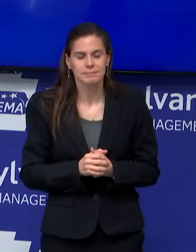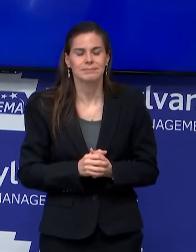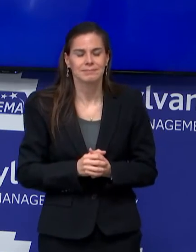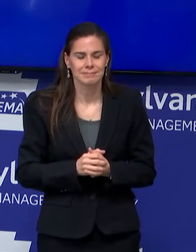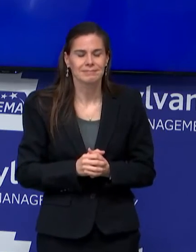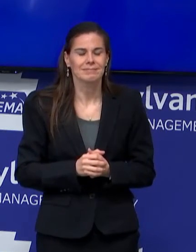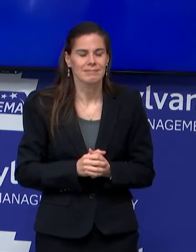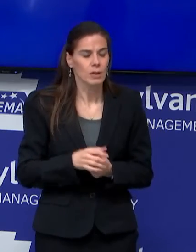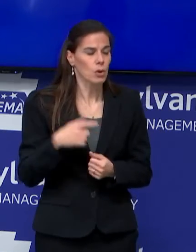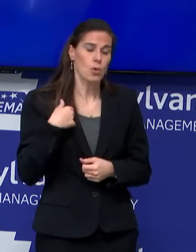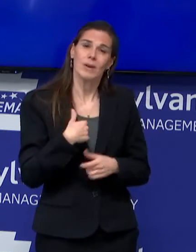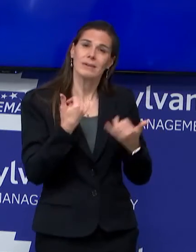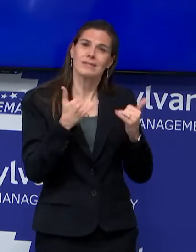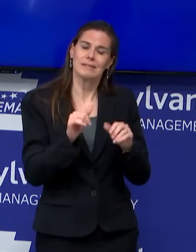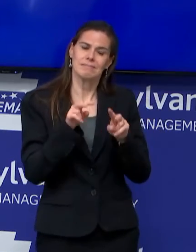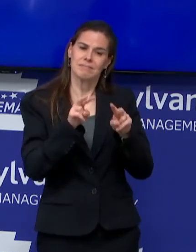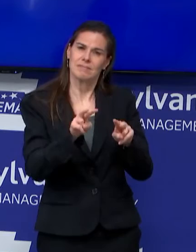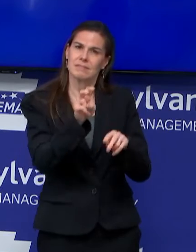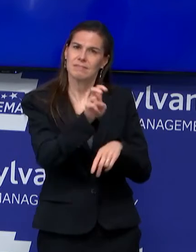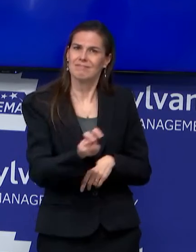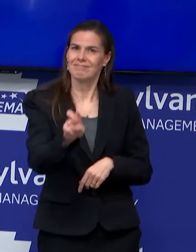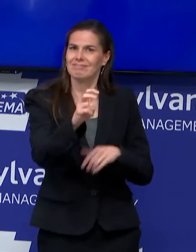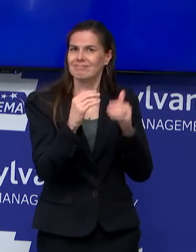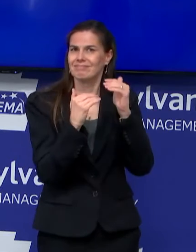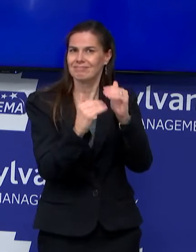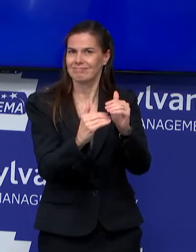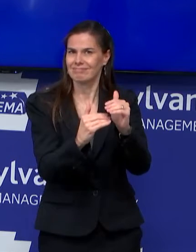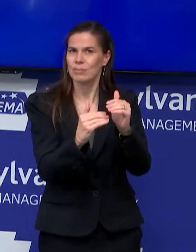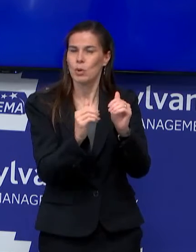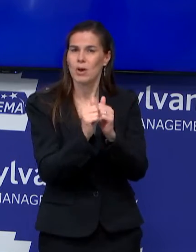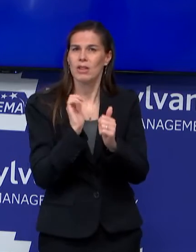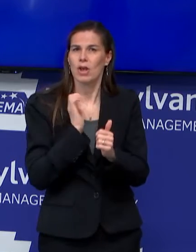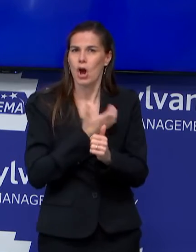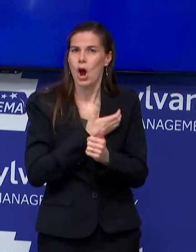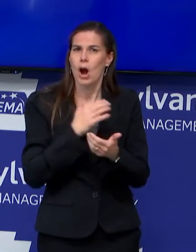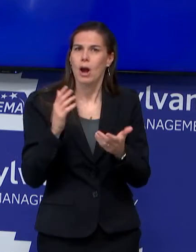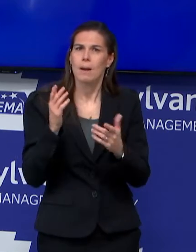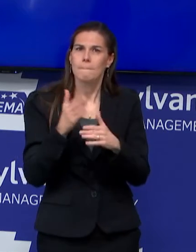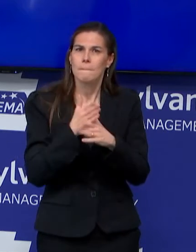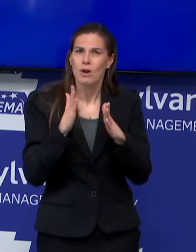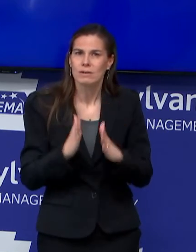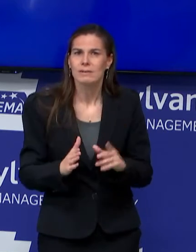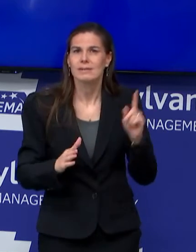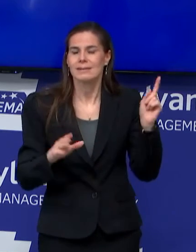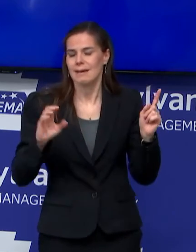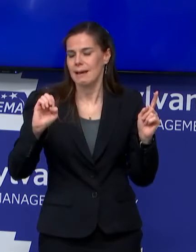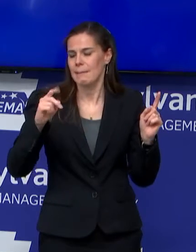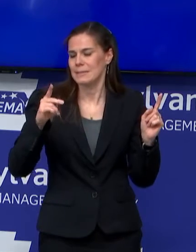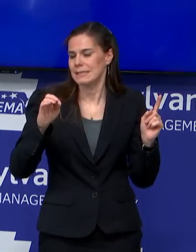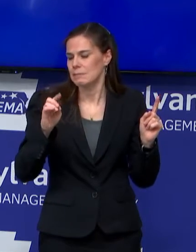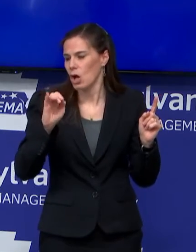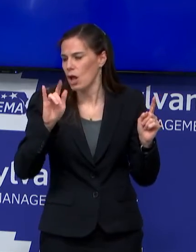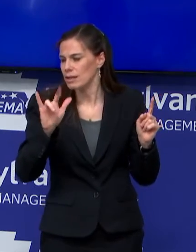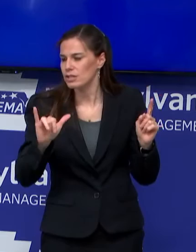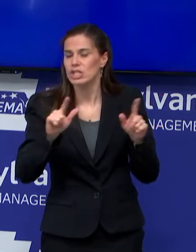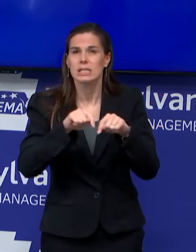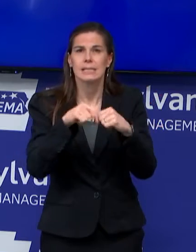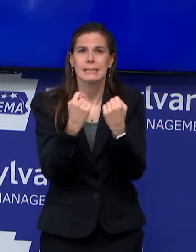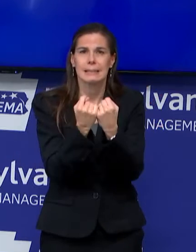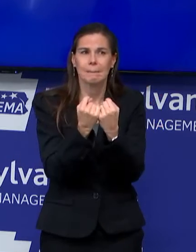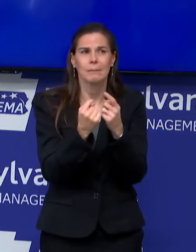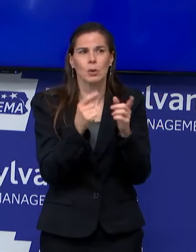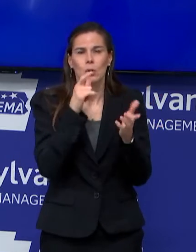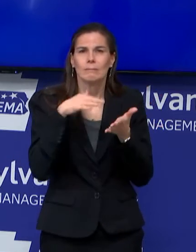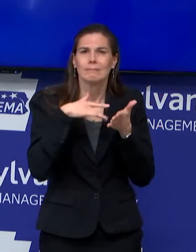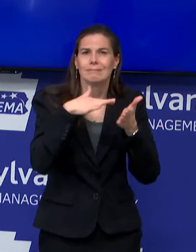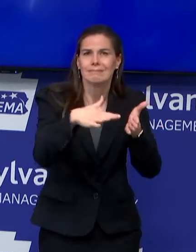at those mitigation orders with our partners, both at, in our epidemiology team as well as in the governor's office. So we'll continue to look at